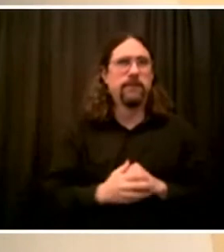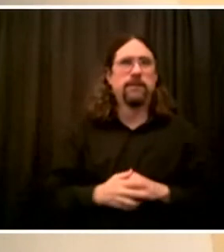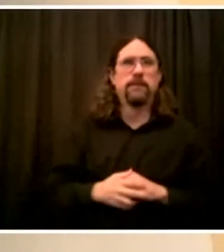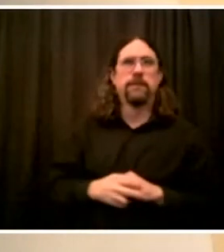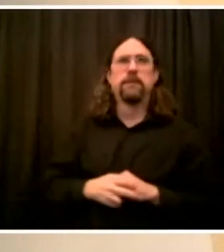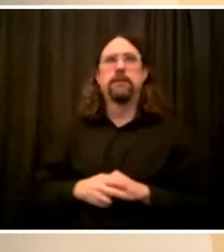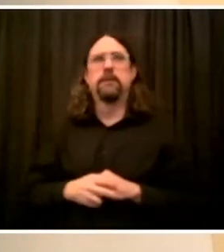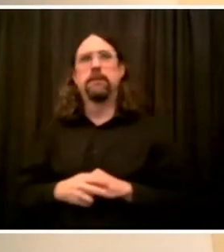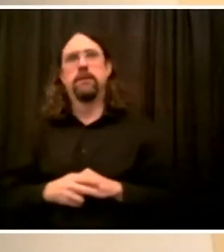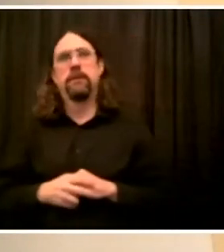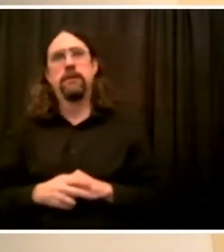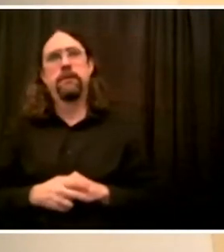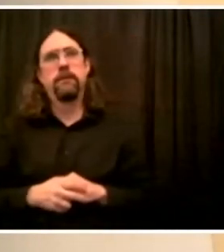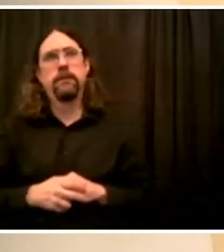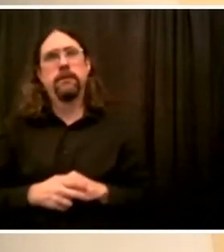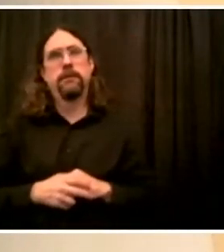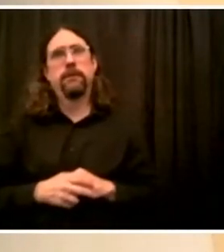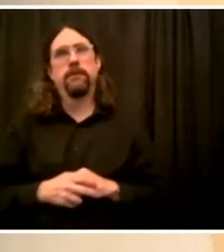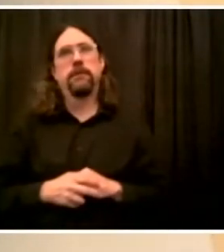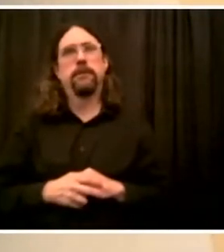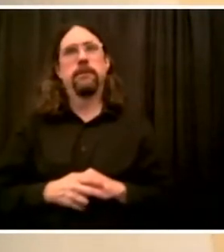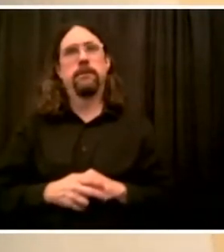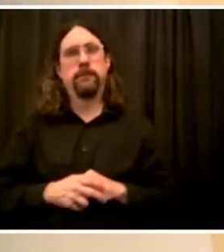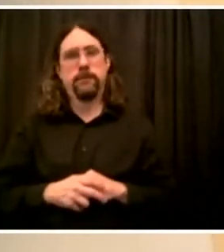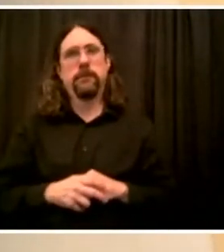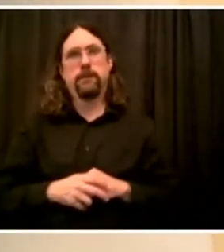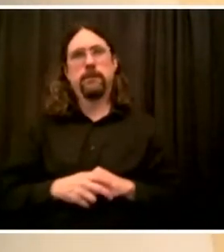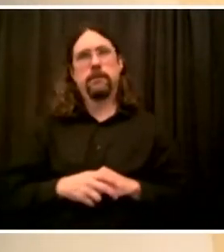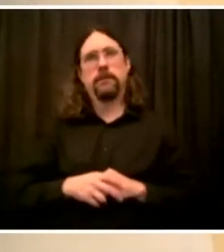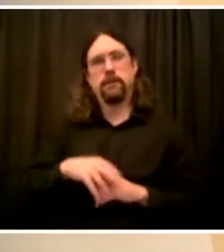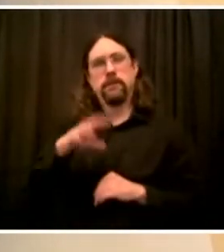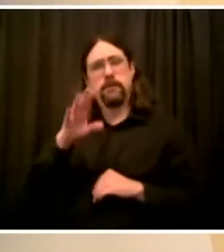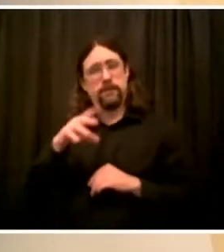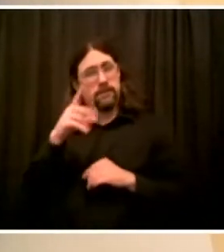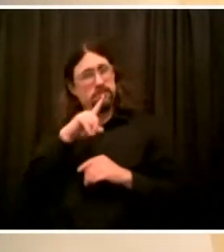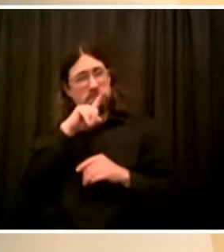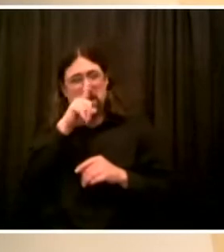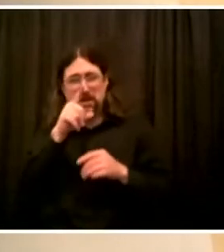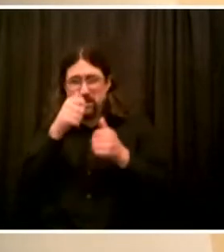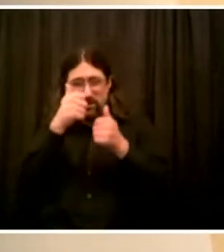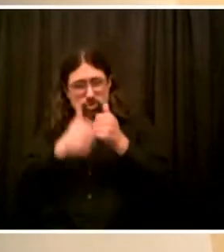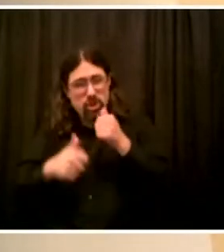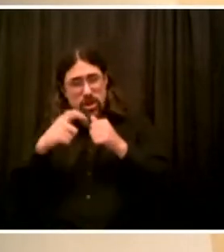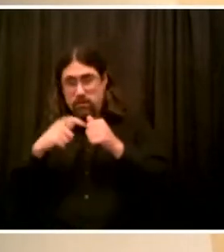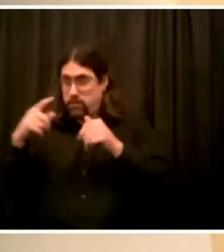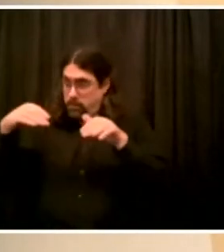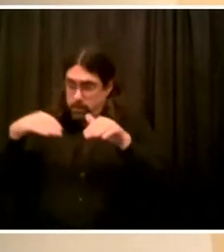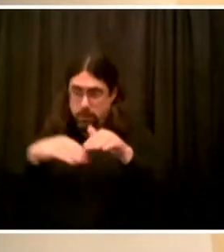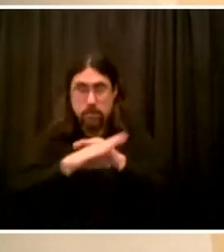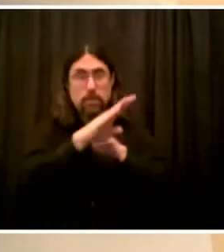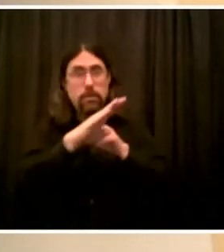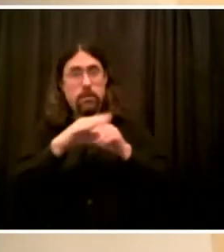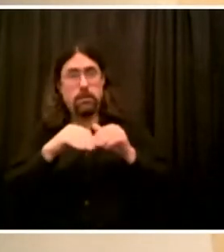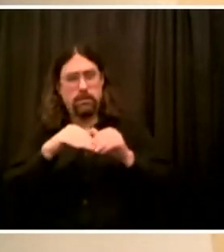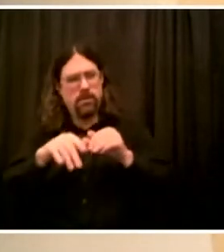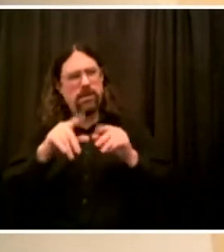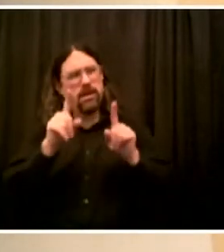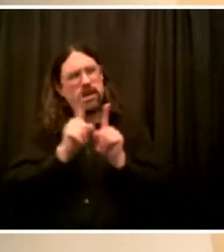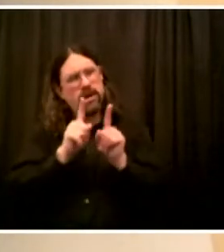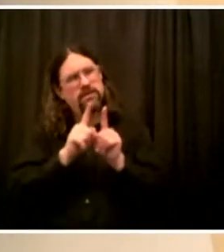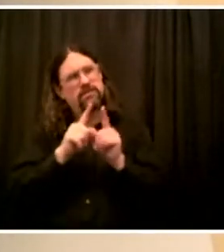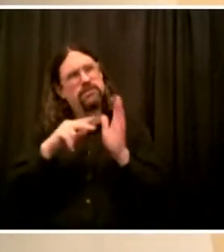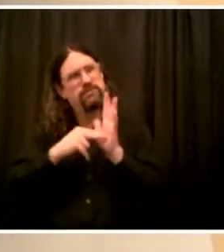point of the shelter, and then not actually go through the process. But that tells us we can really try to reach that person on night